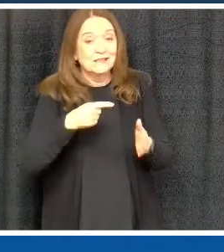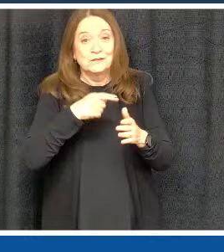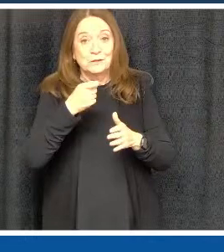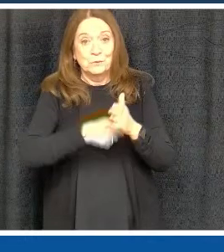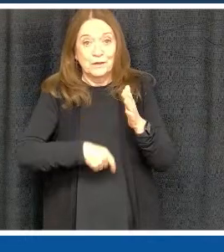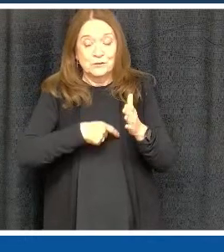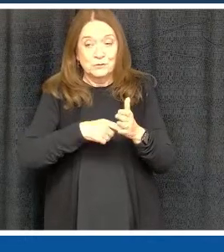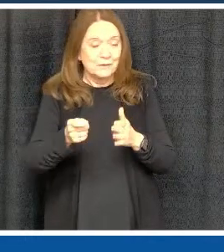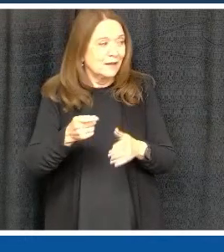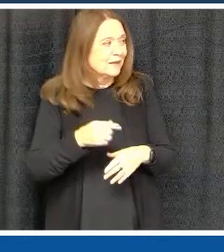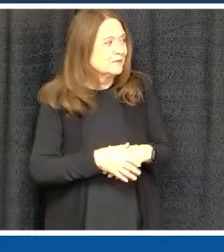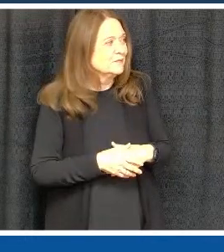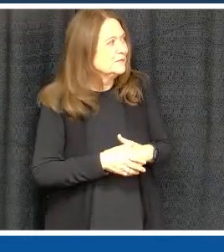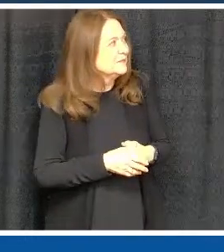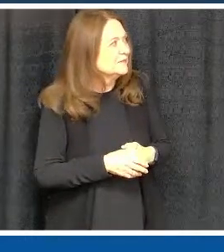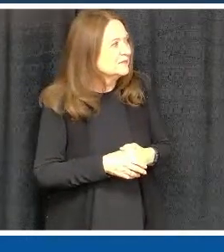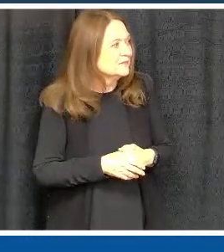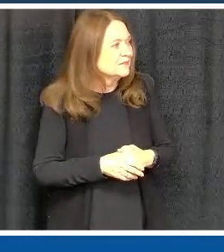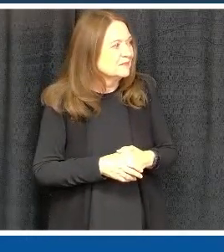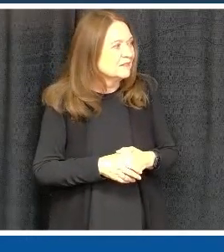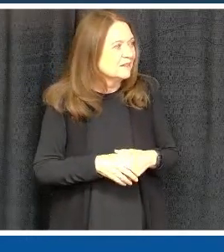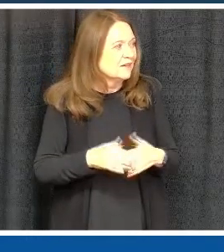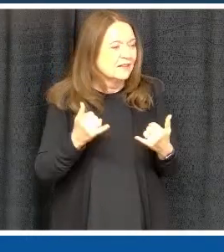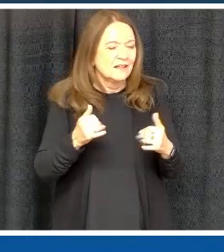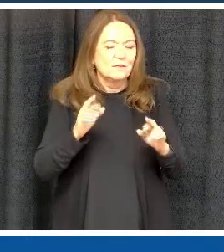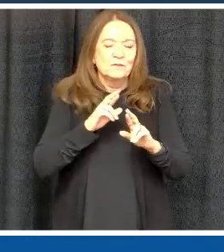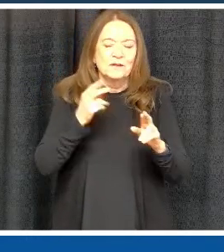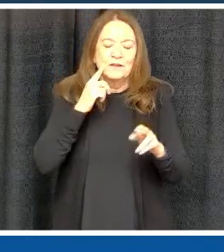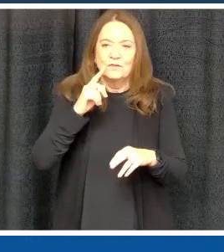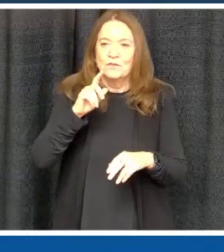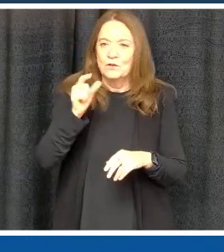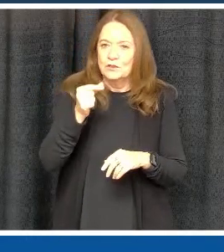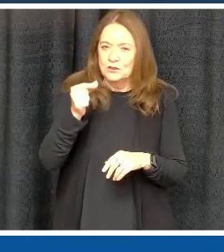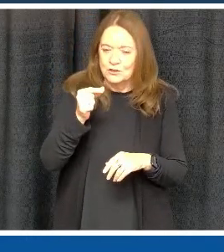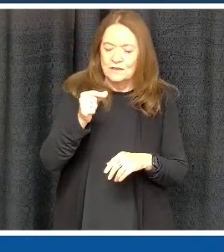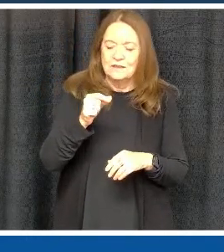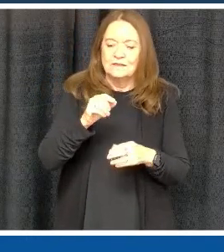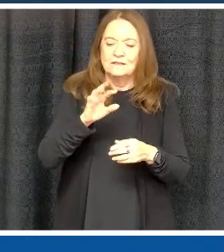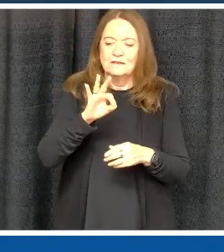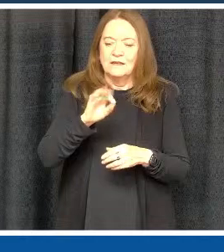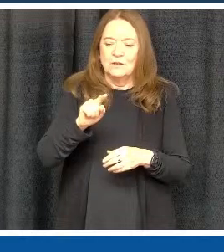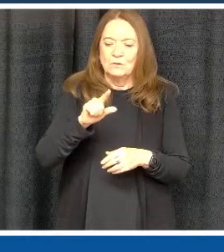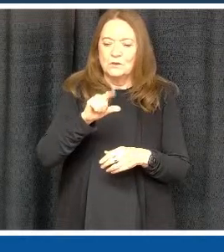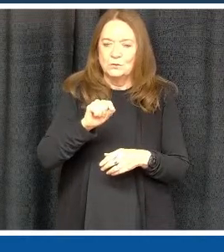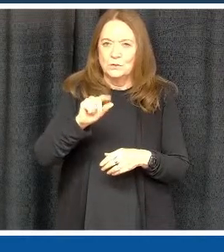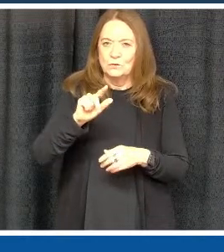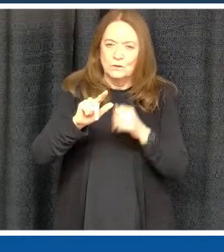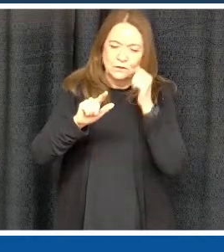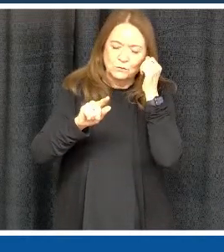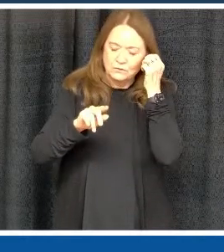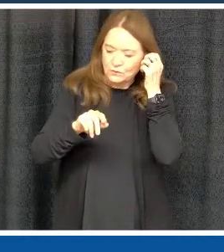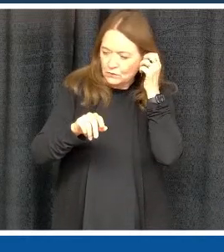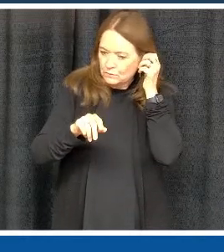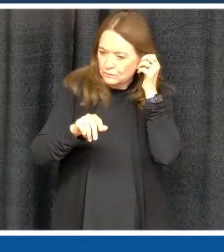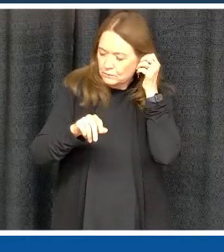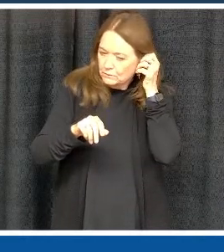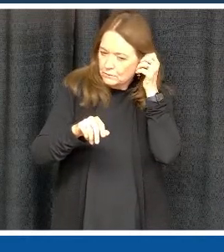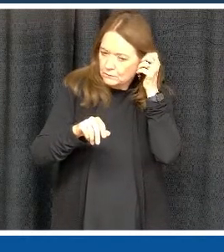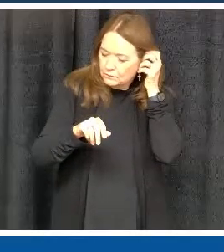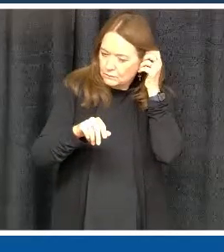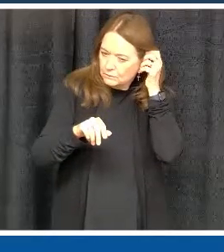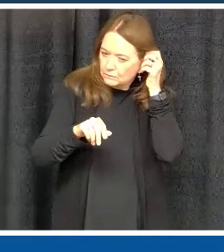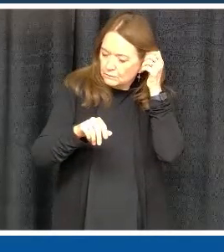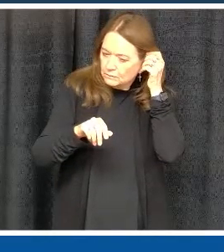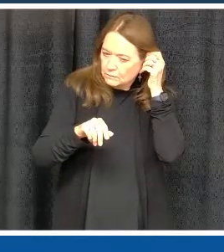old. Can't see it. All right. All right, we're now ready for item G, ordinance 91, 2023-24. All right, this is